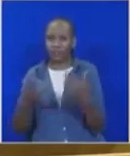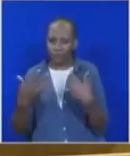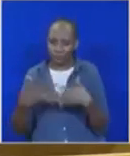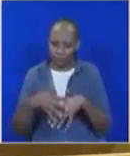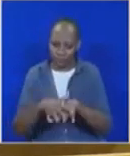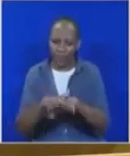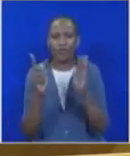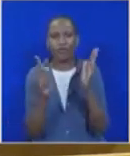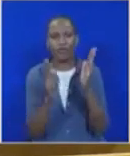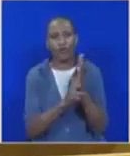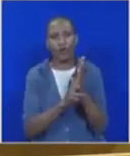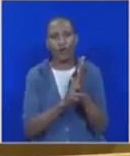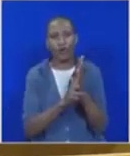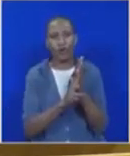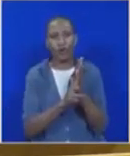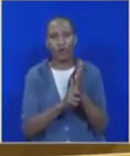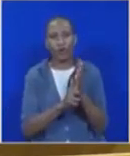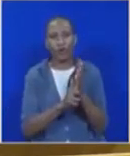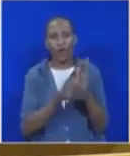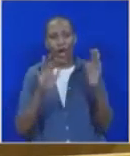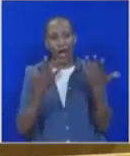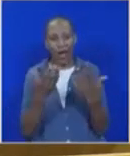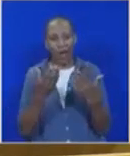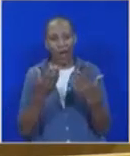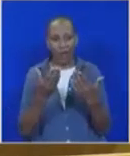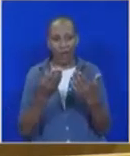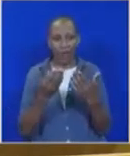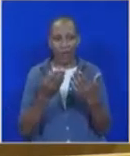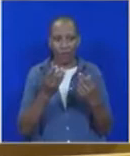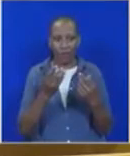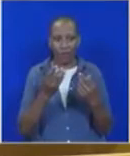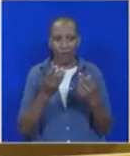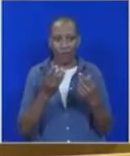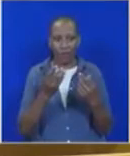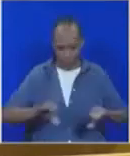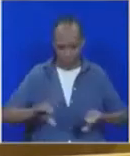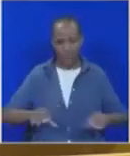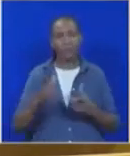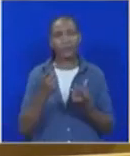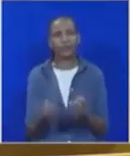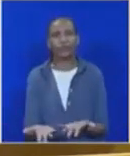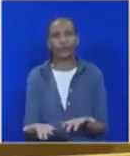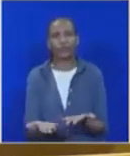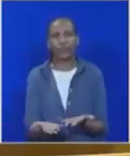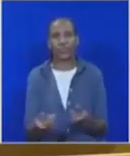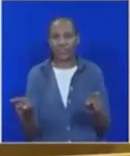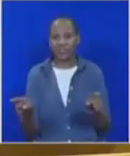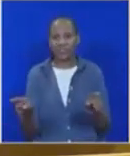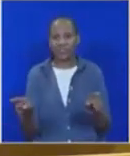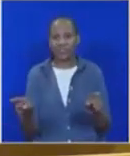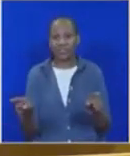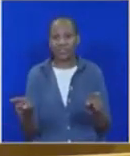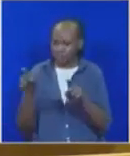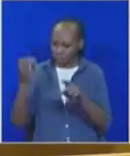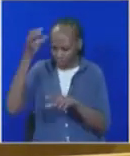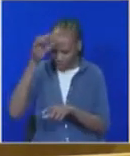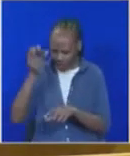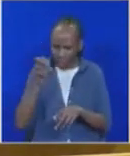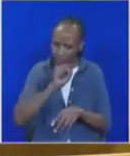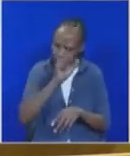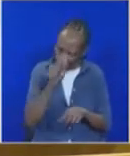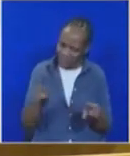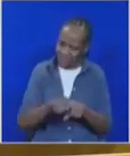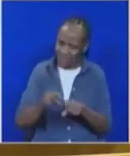of application for cases of expropriation. Of course, government, like all democratic governments around the world, does have